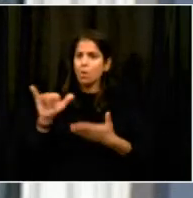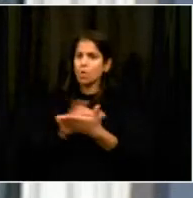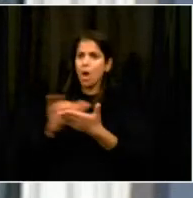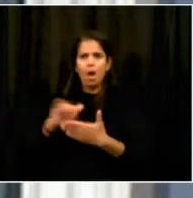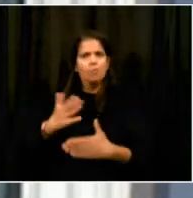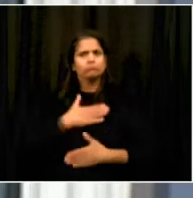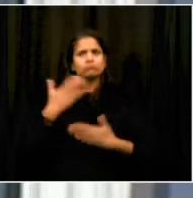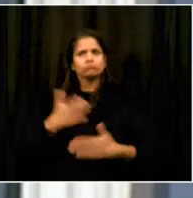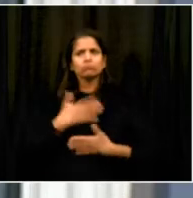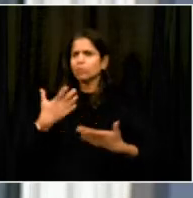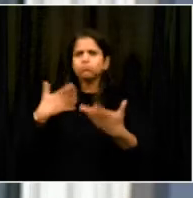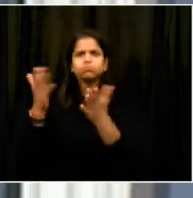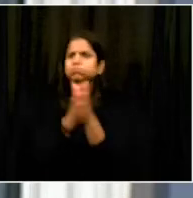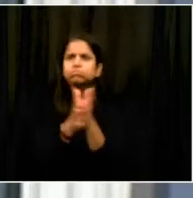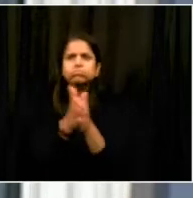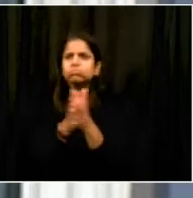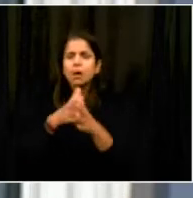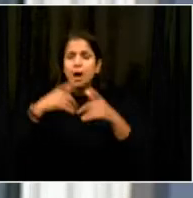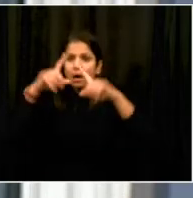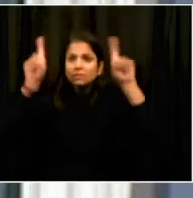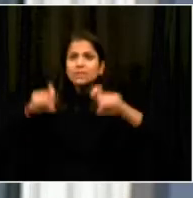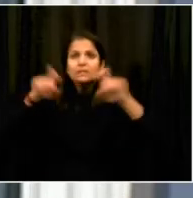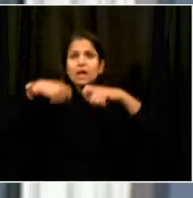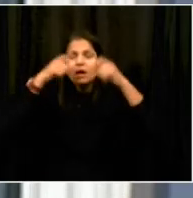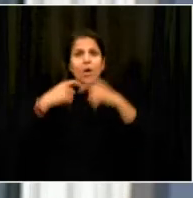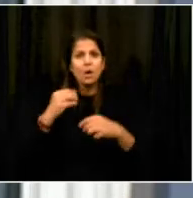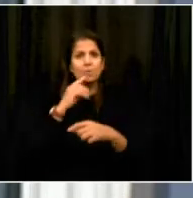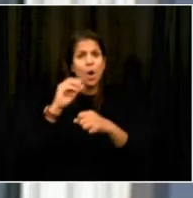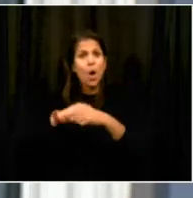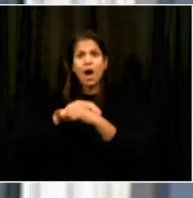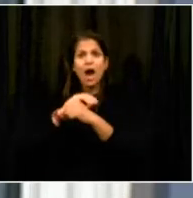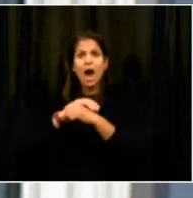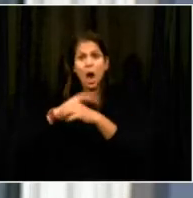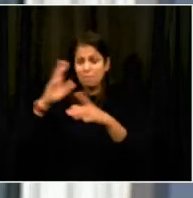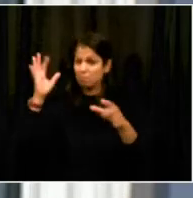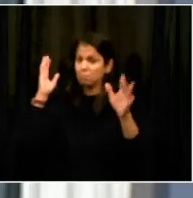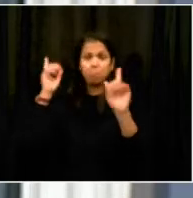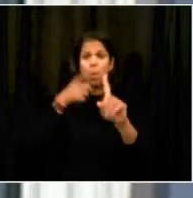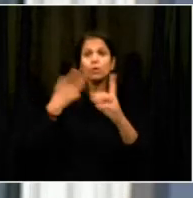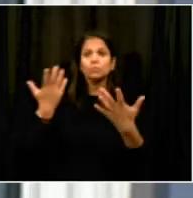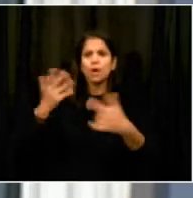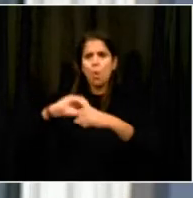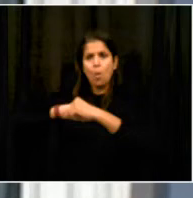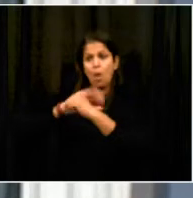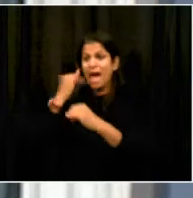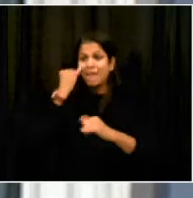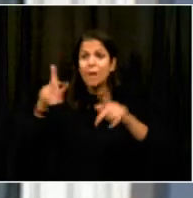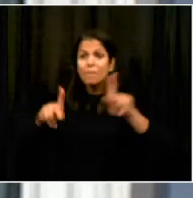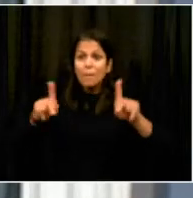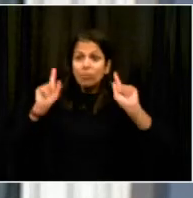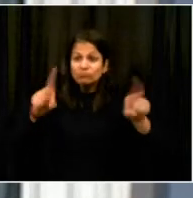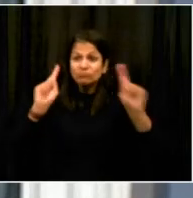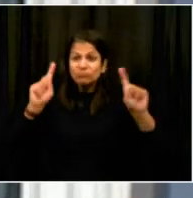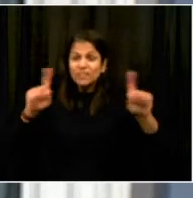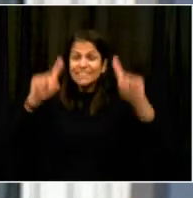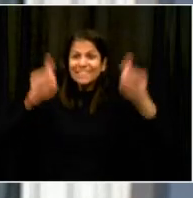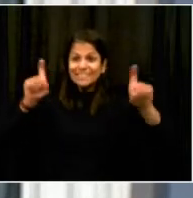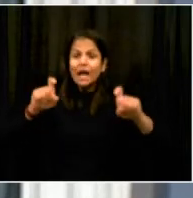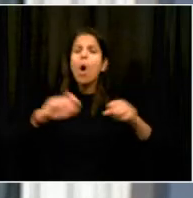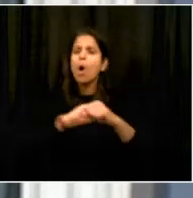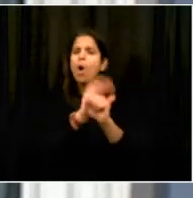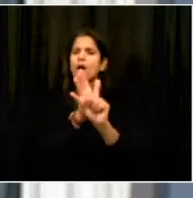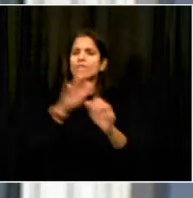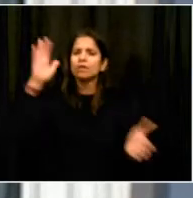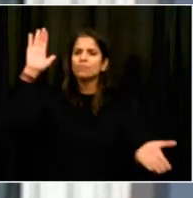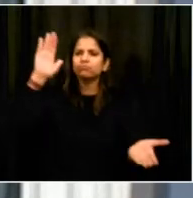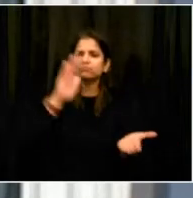coronavirus, as the mayor said in our final battle here. What we're doing in the Test and Trace Corps is we're spreading rapid testing across New